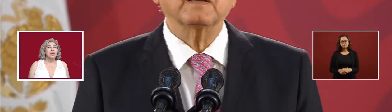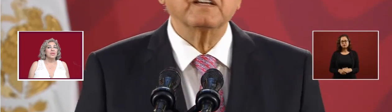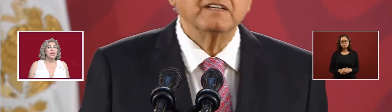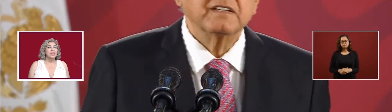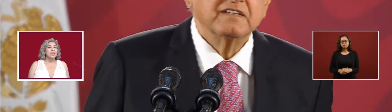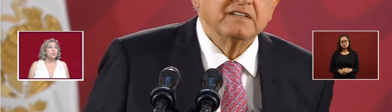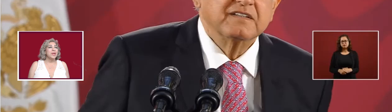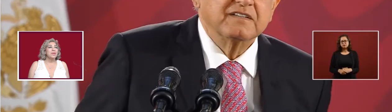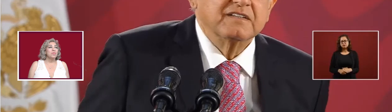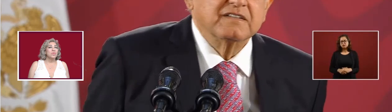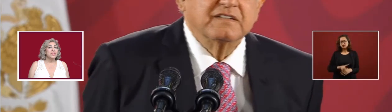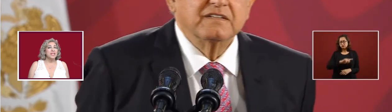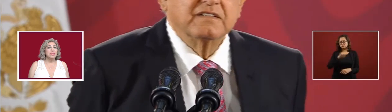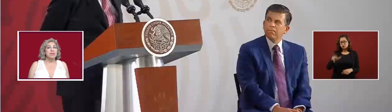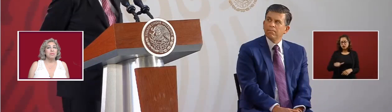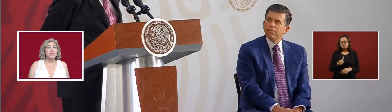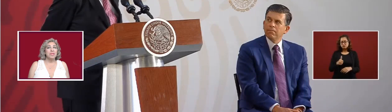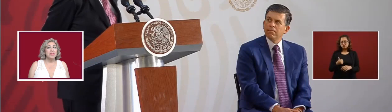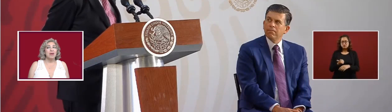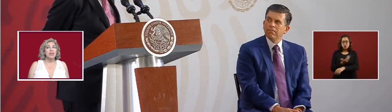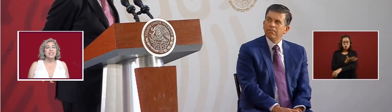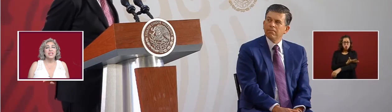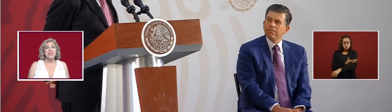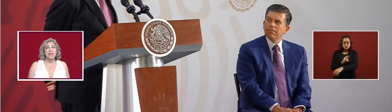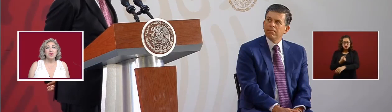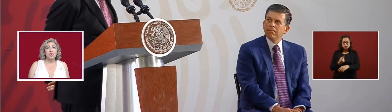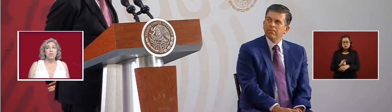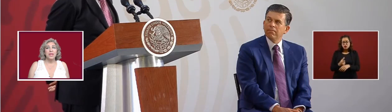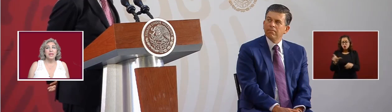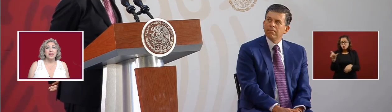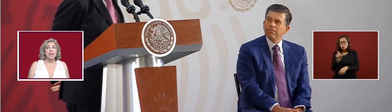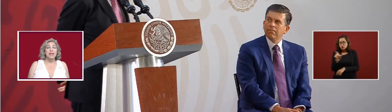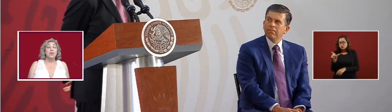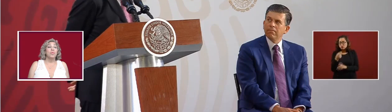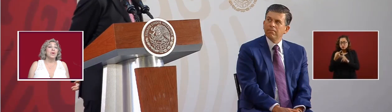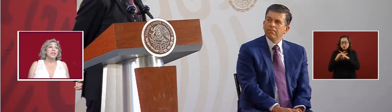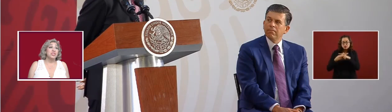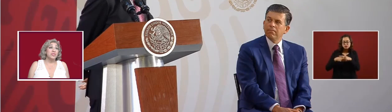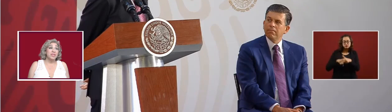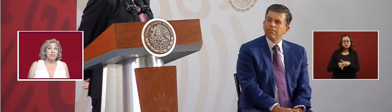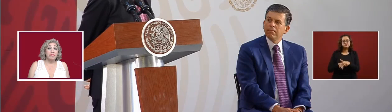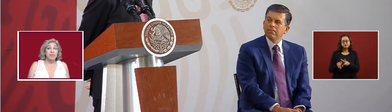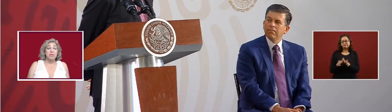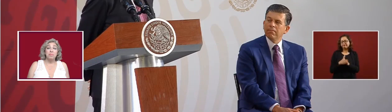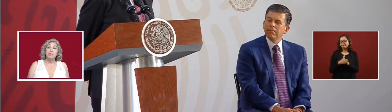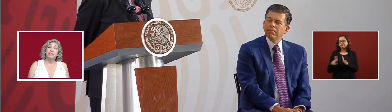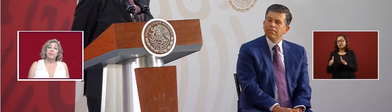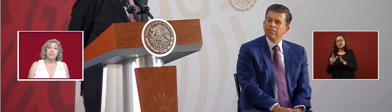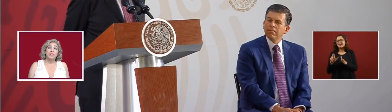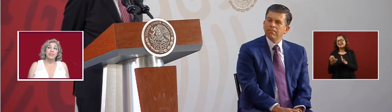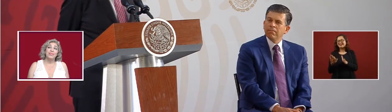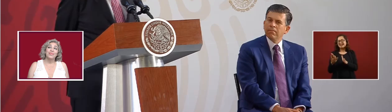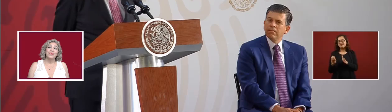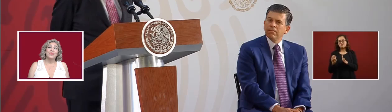so when did the honesty go in during the reform